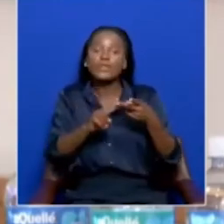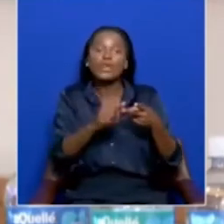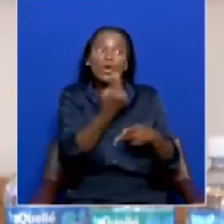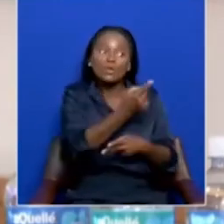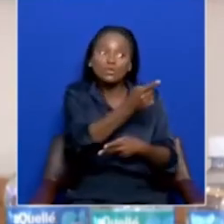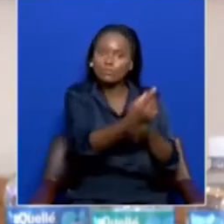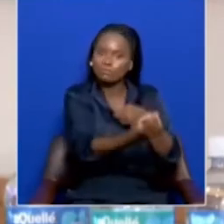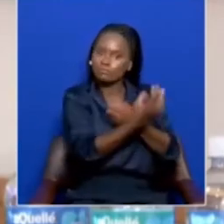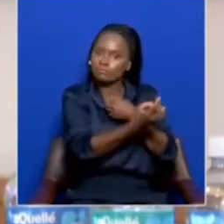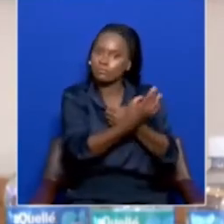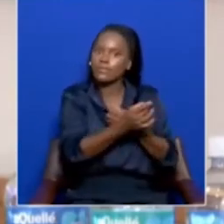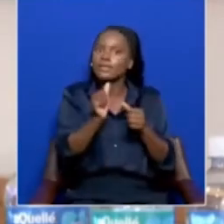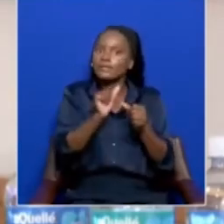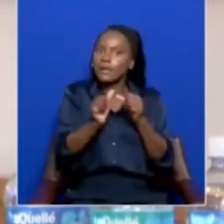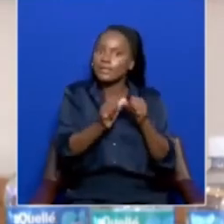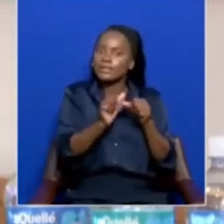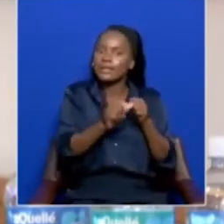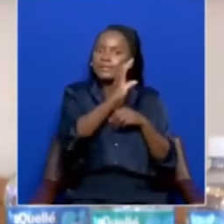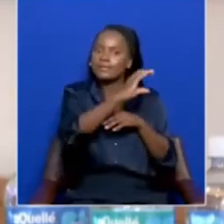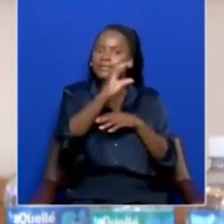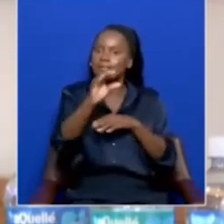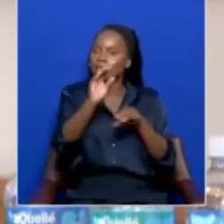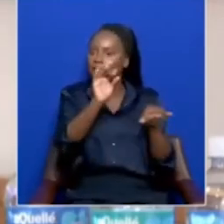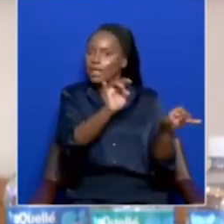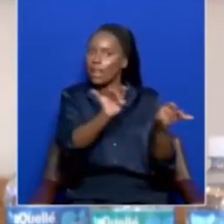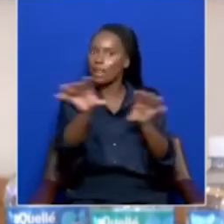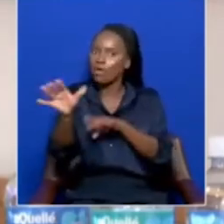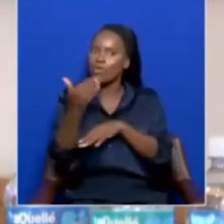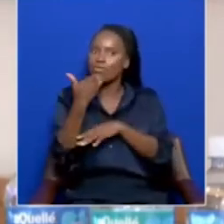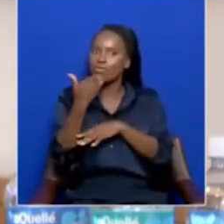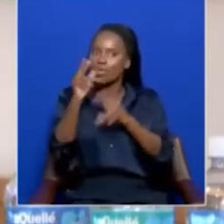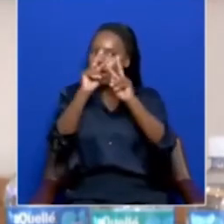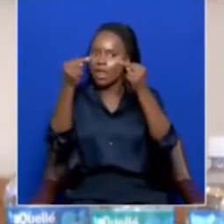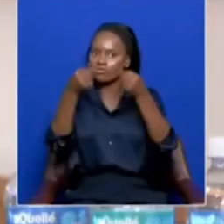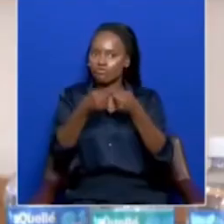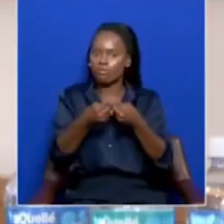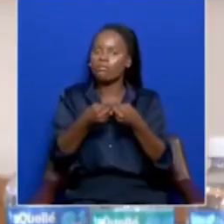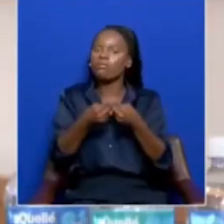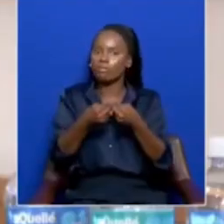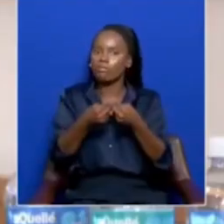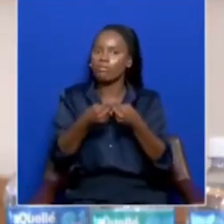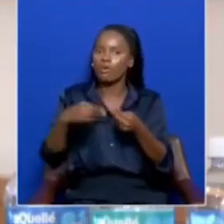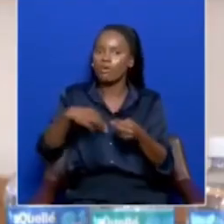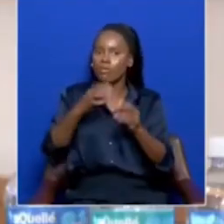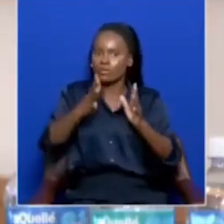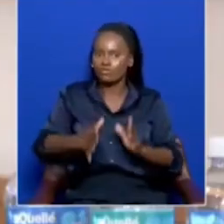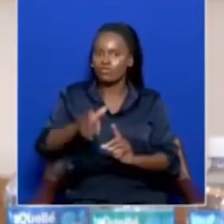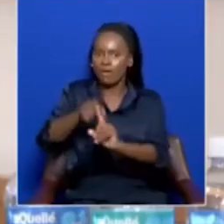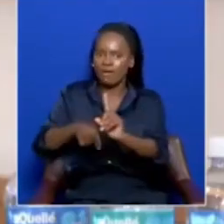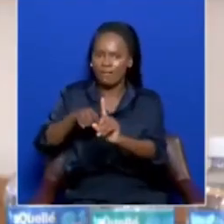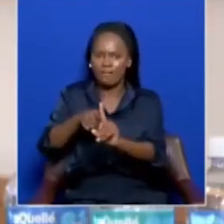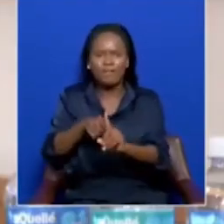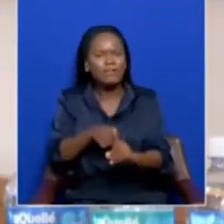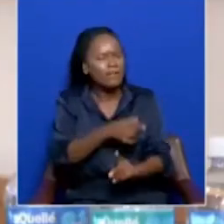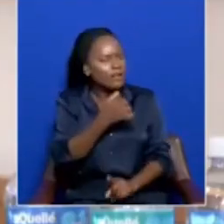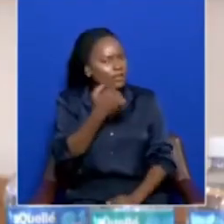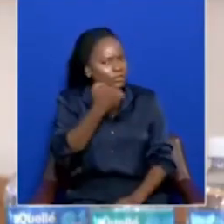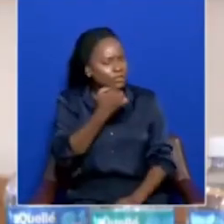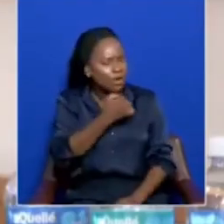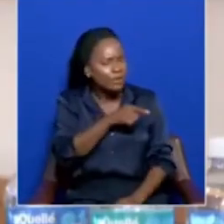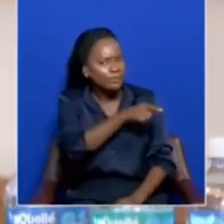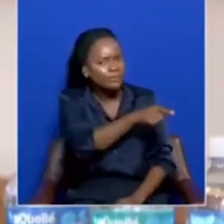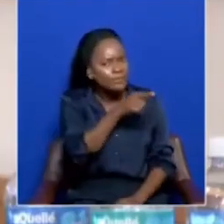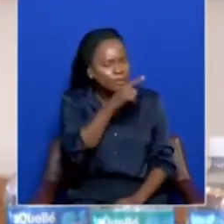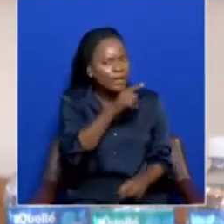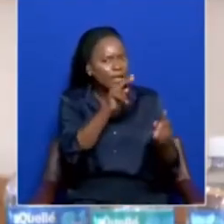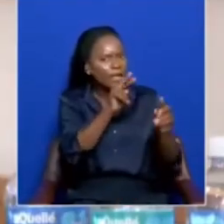email address because I didn't have it at the time. And who was the National Commissioner at the time you were directed to send